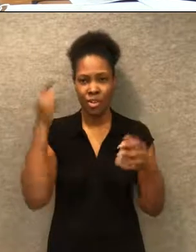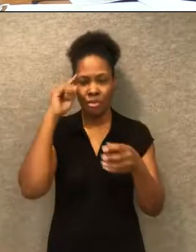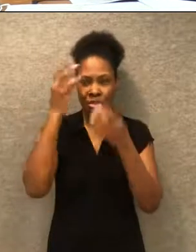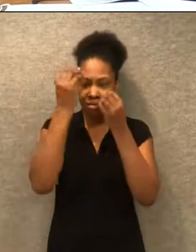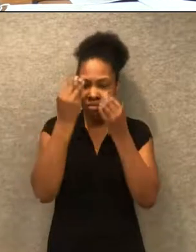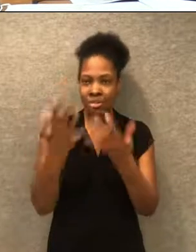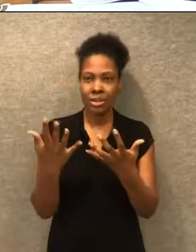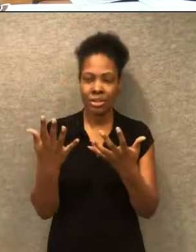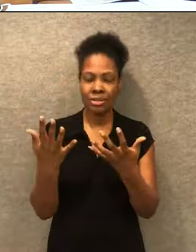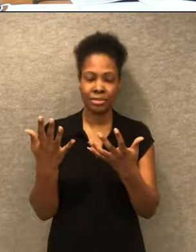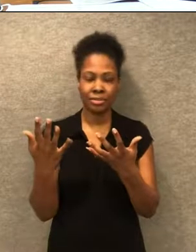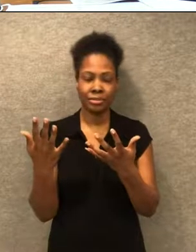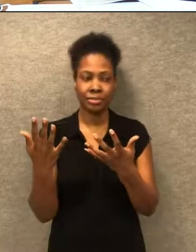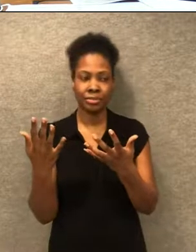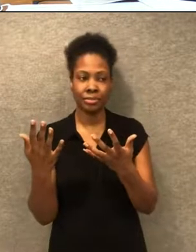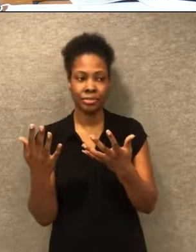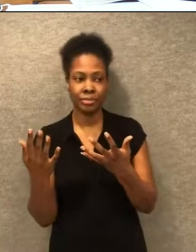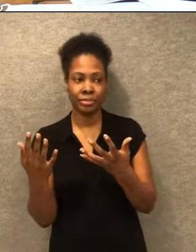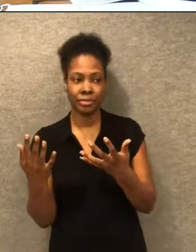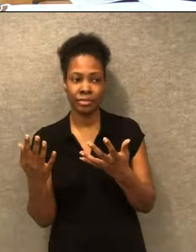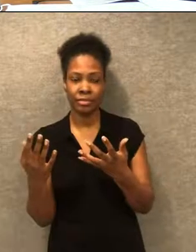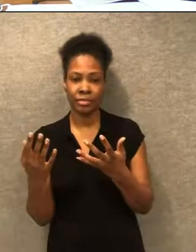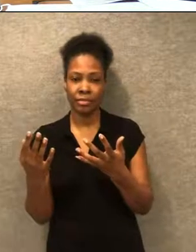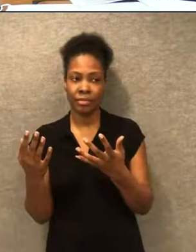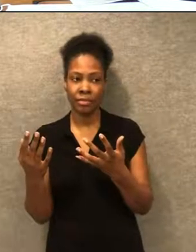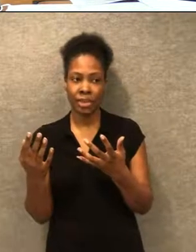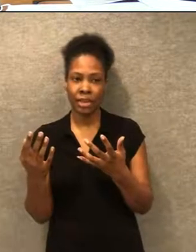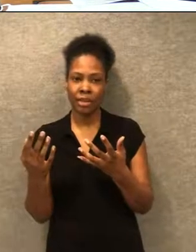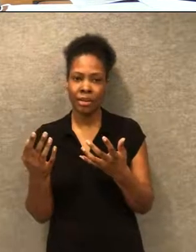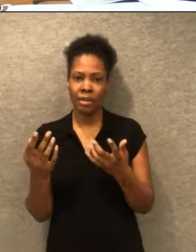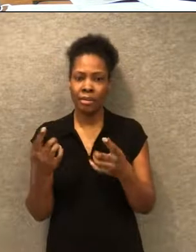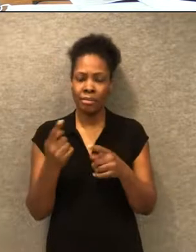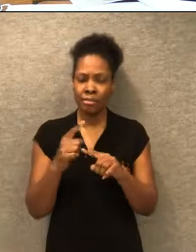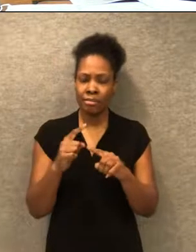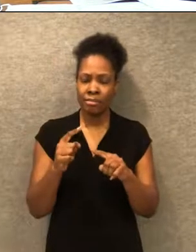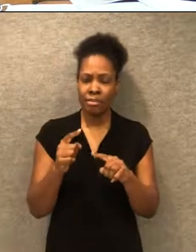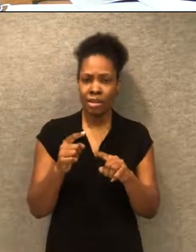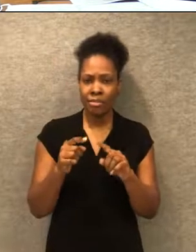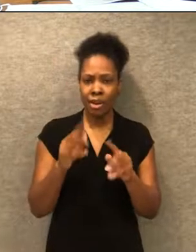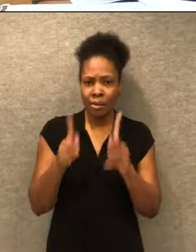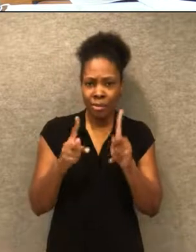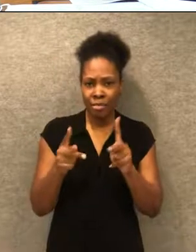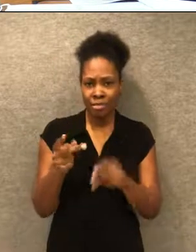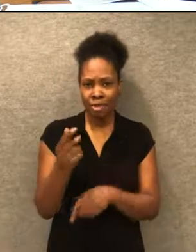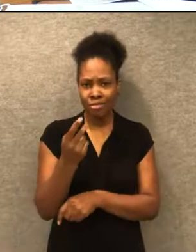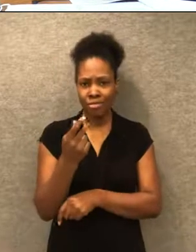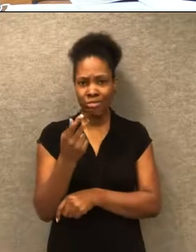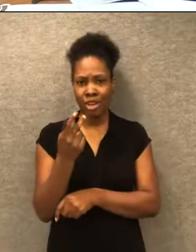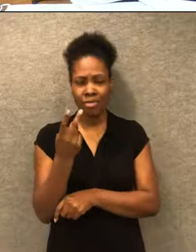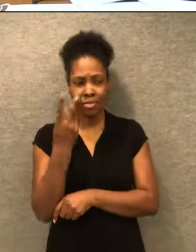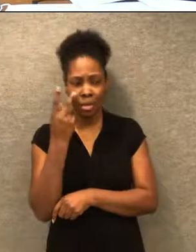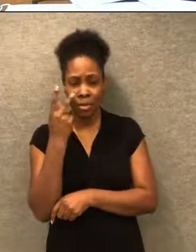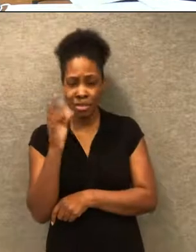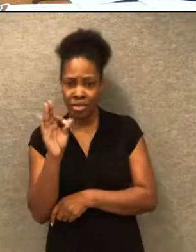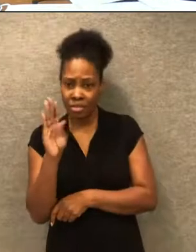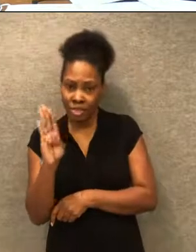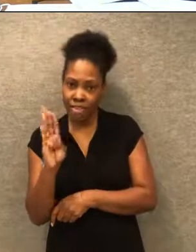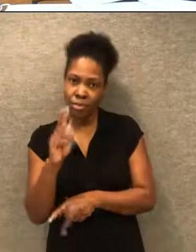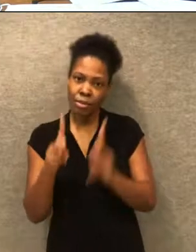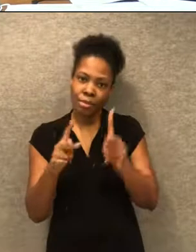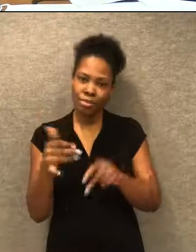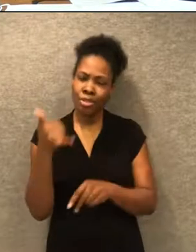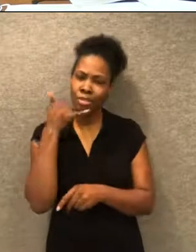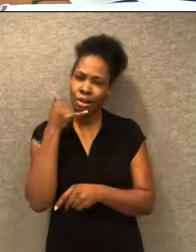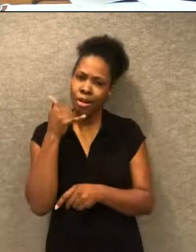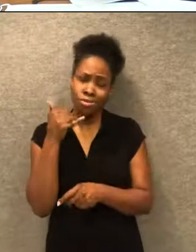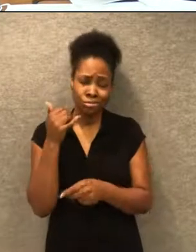information, but more so just those folks who are watching on Facebook, those folks who called in, and even some of us sitting here.